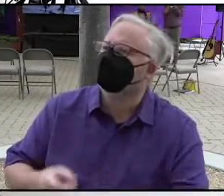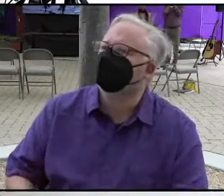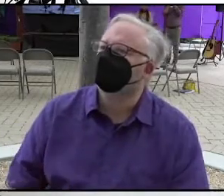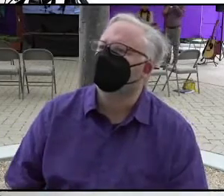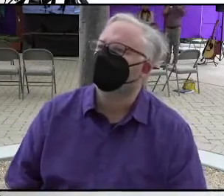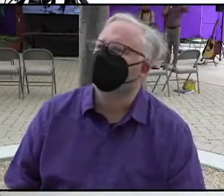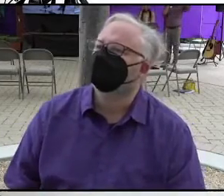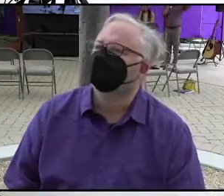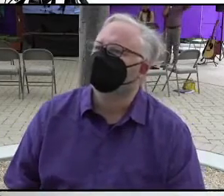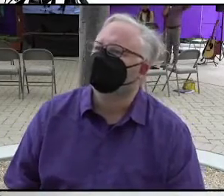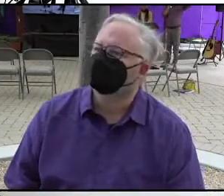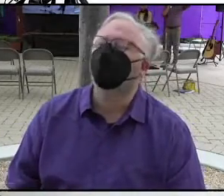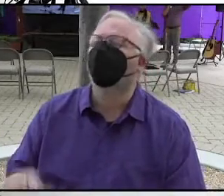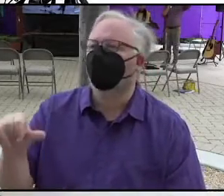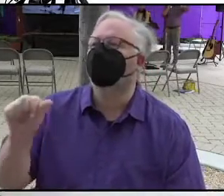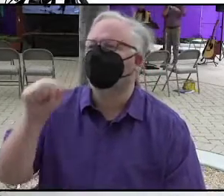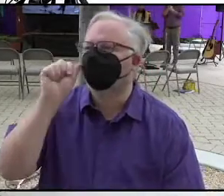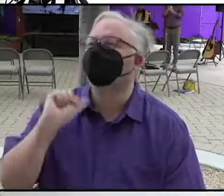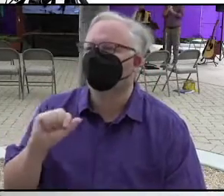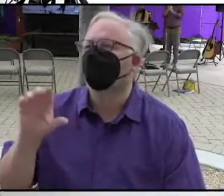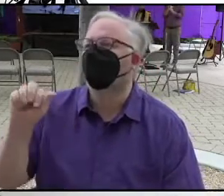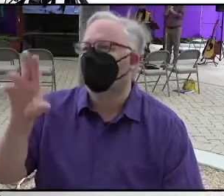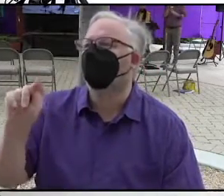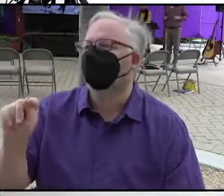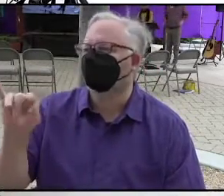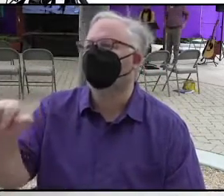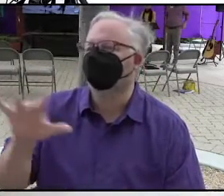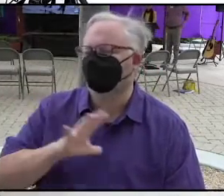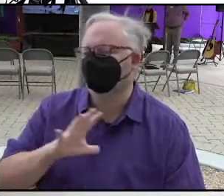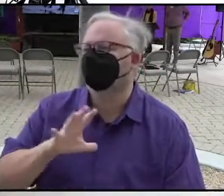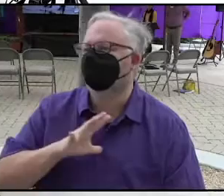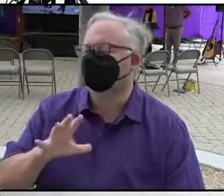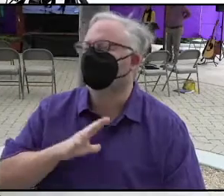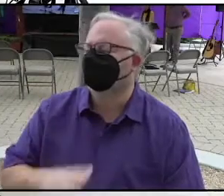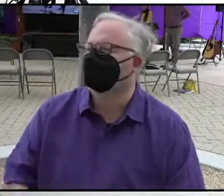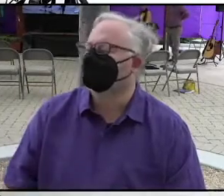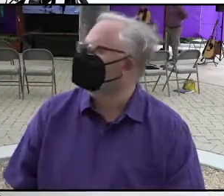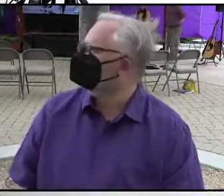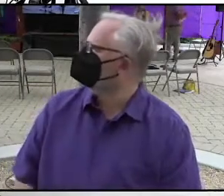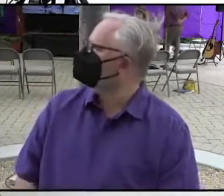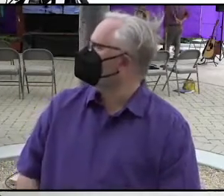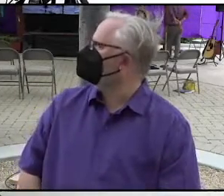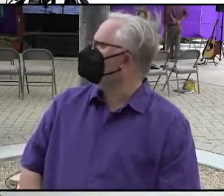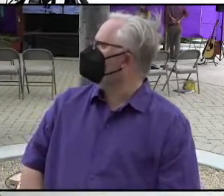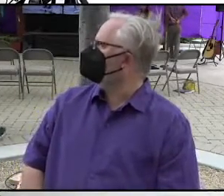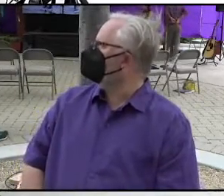Good morning, everybody. If you're already standing, we invite you to stay